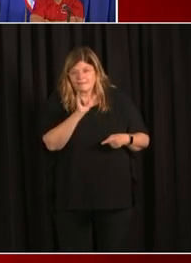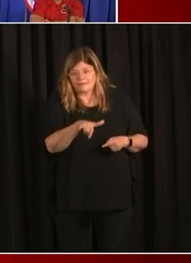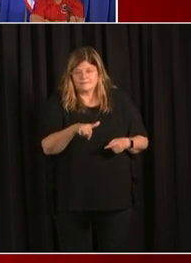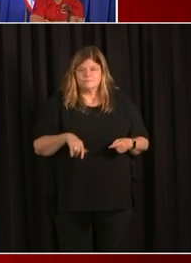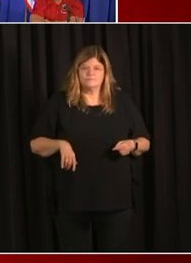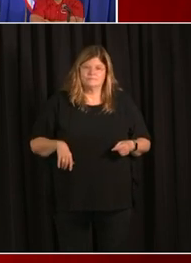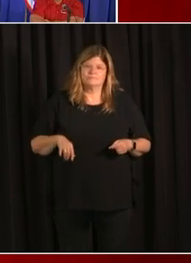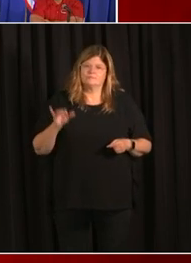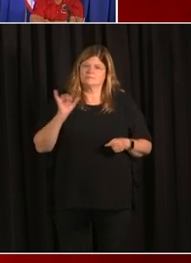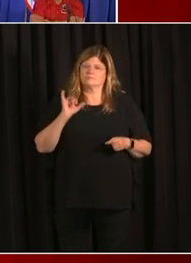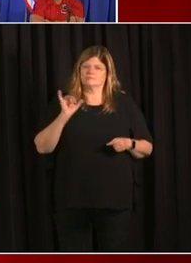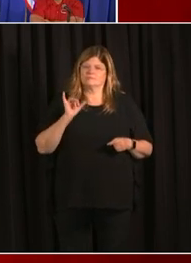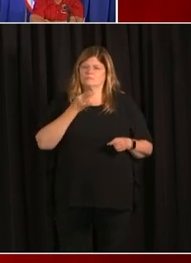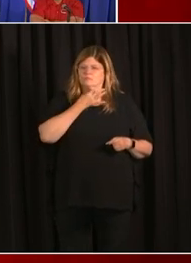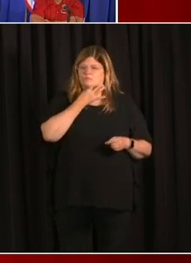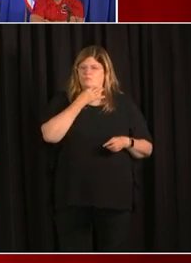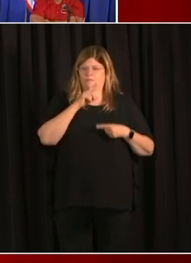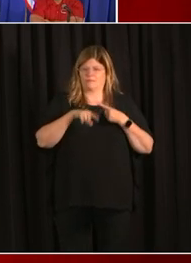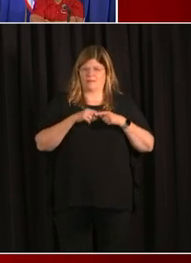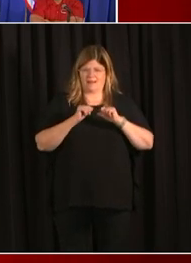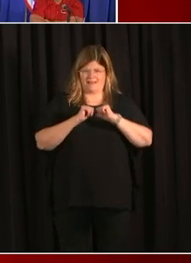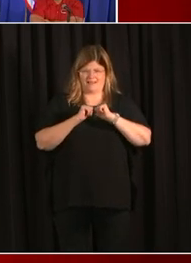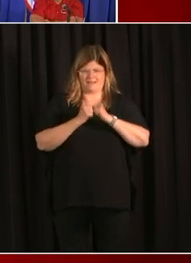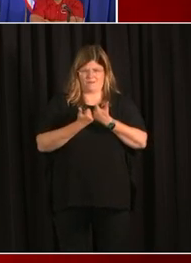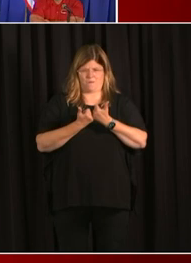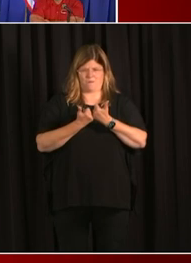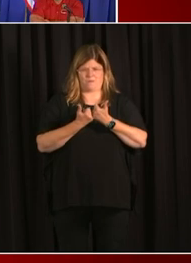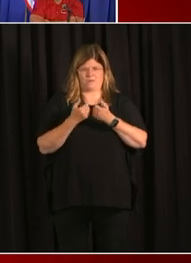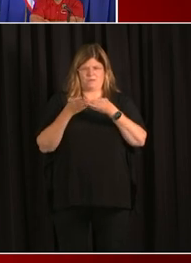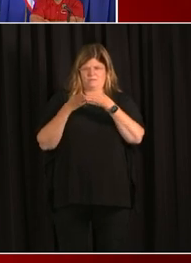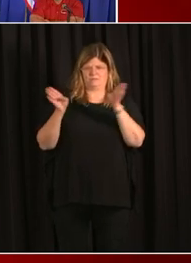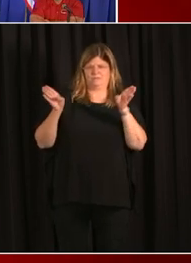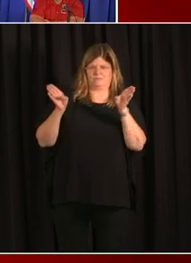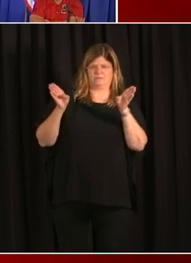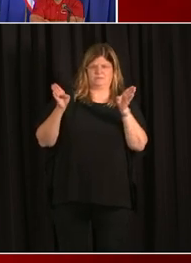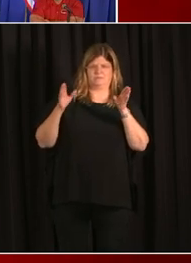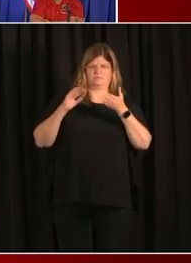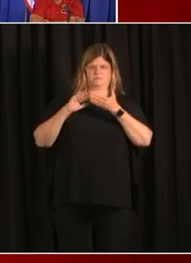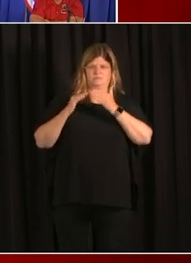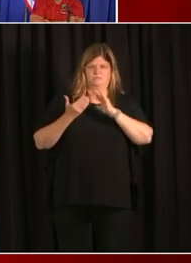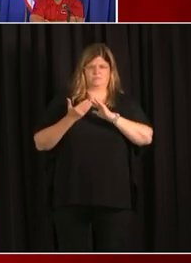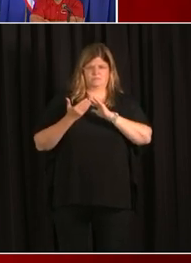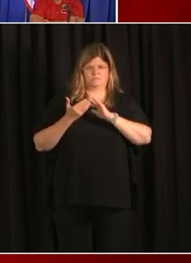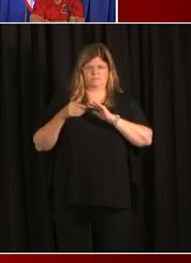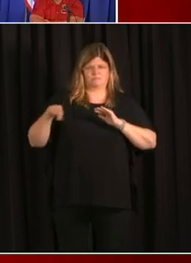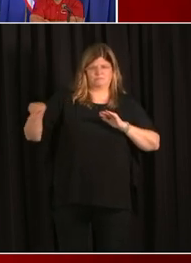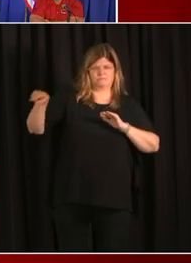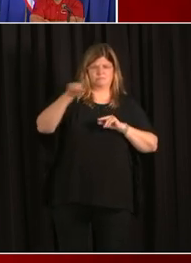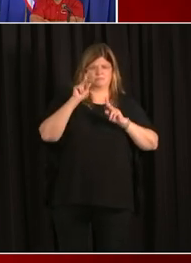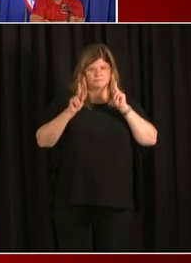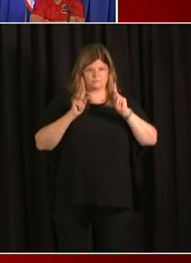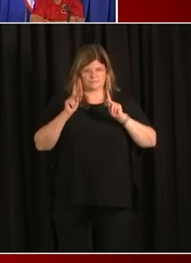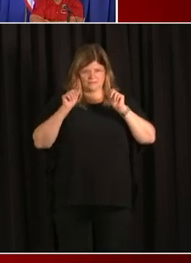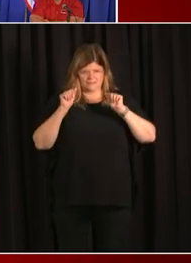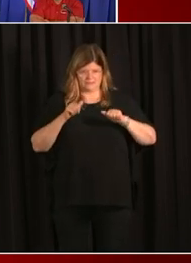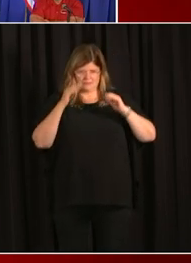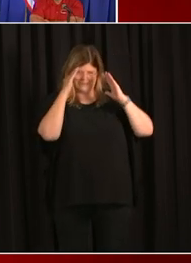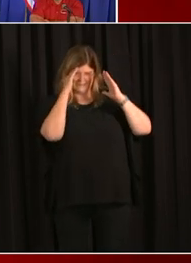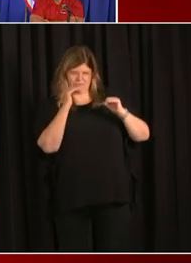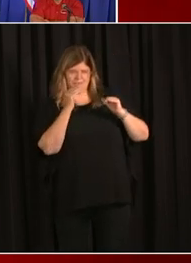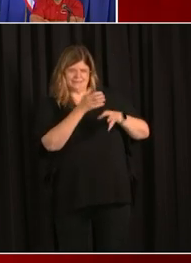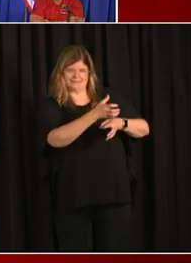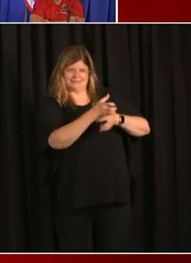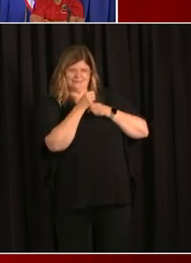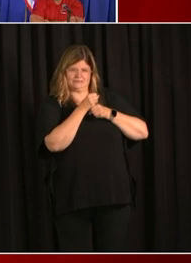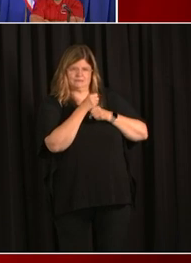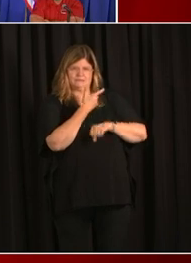groups and then second the general public in the district expect to actually receive a vaccine? So you'll recall that when